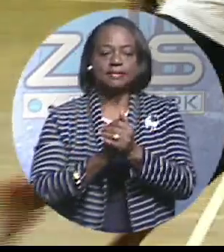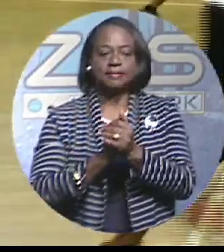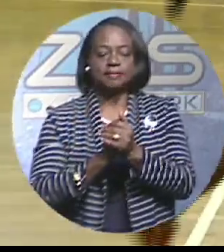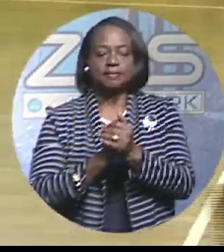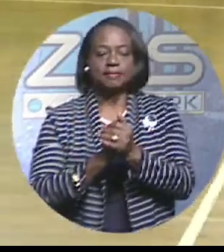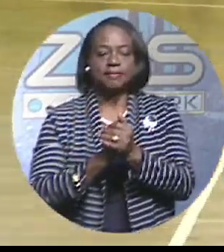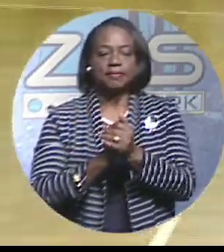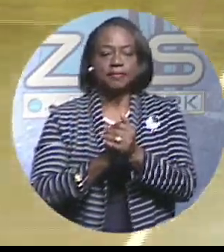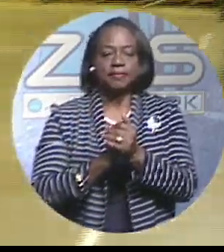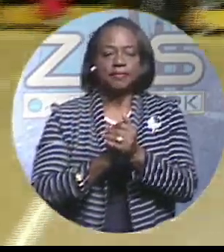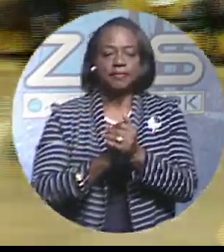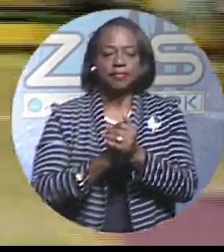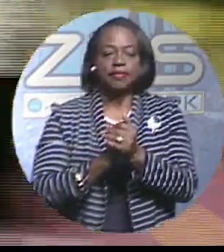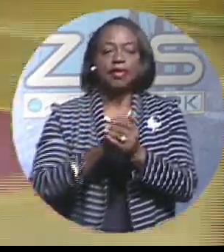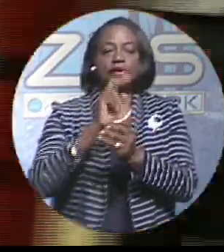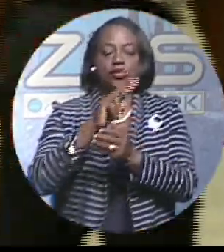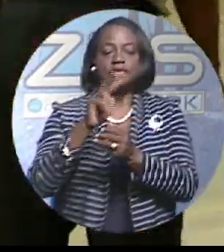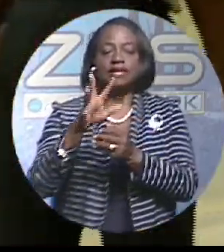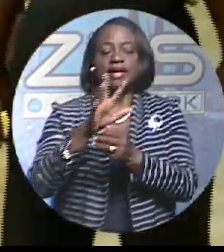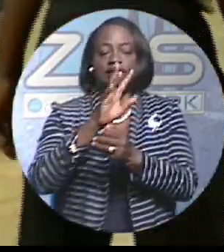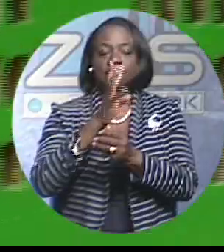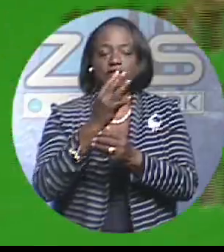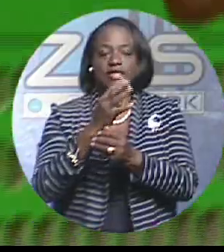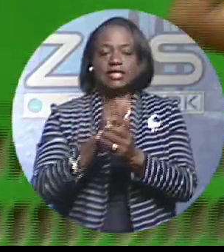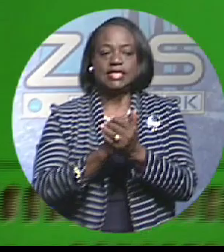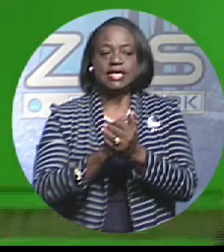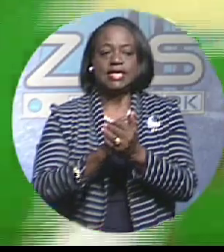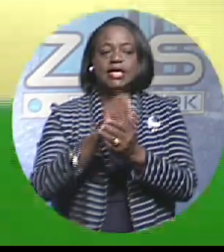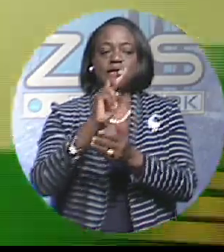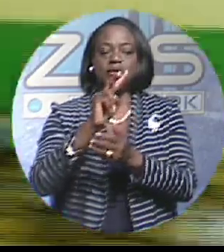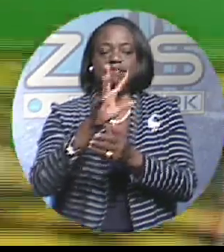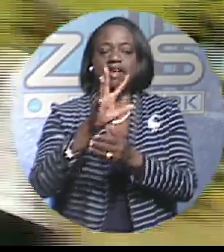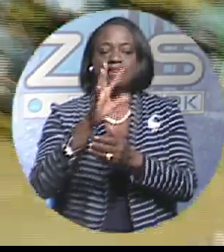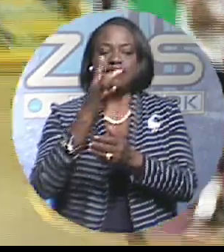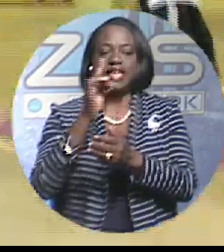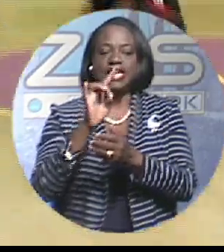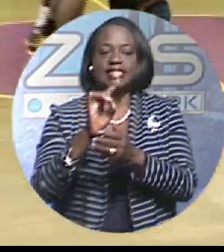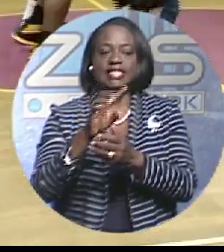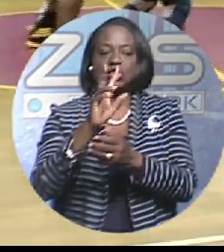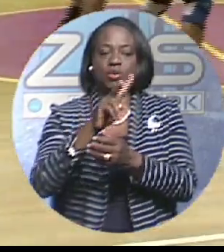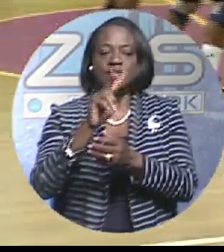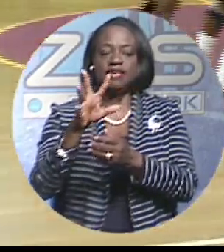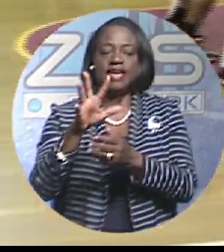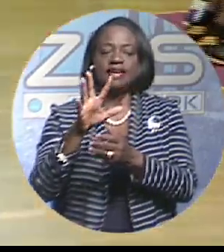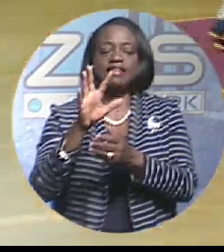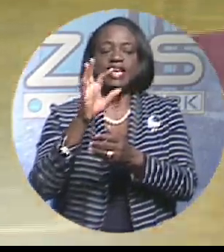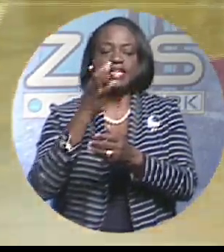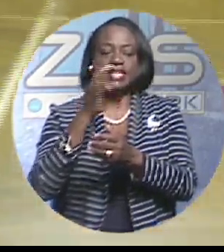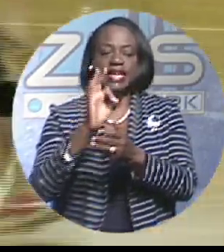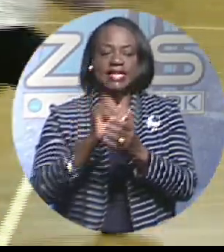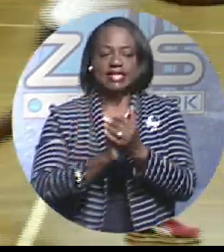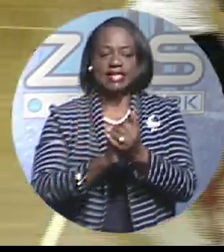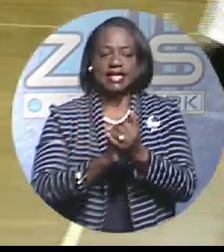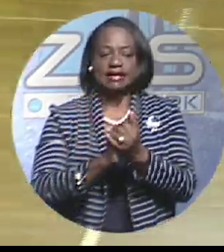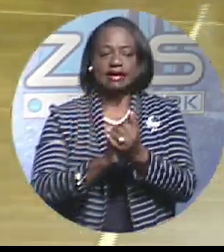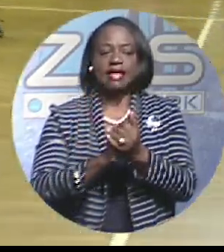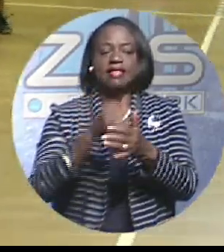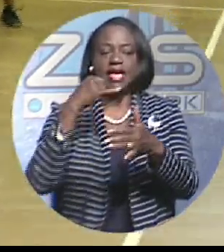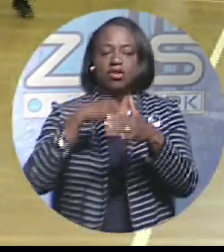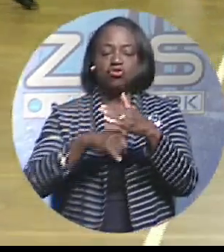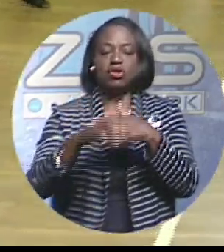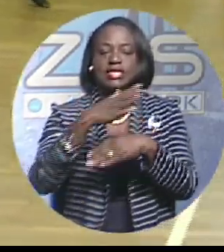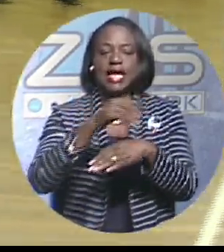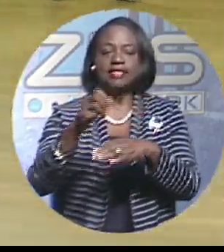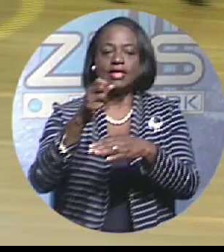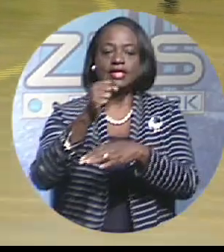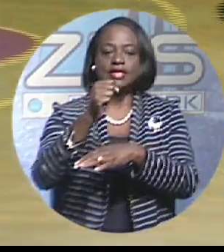Defenders in straight sets, 25-14, 25-18, and 25-19. Prince Wilson of the Intruders says his team executed from